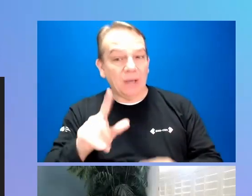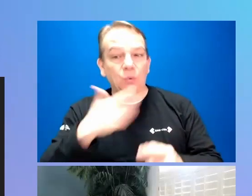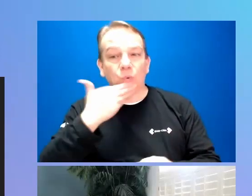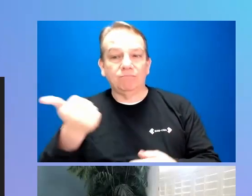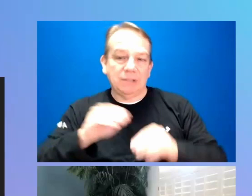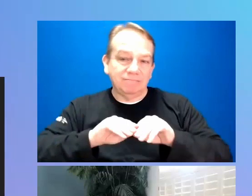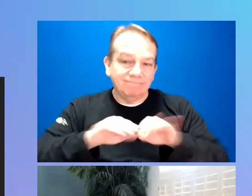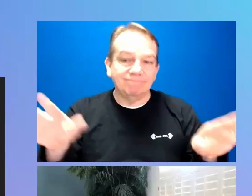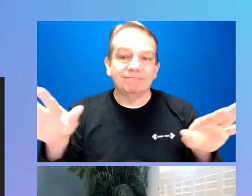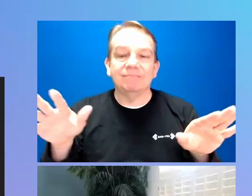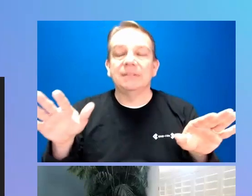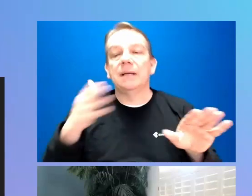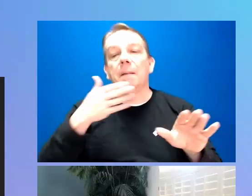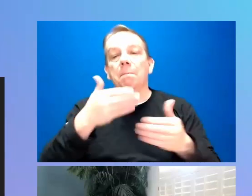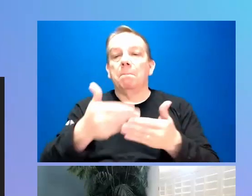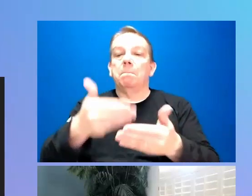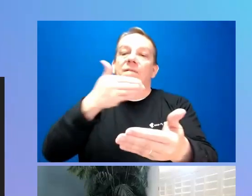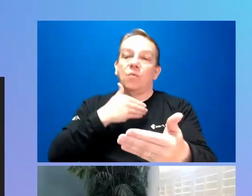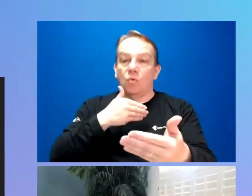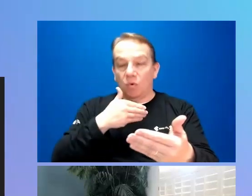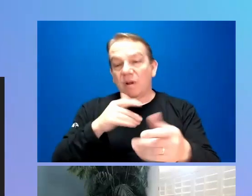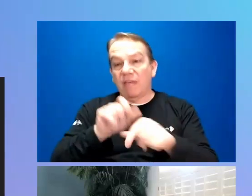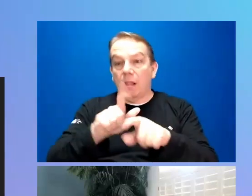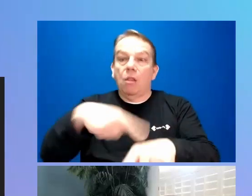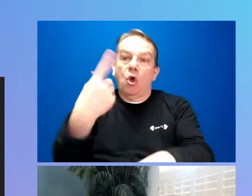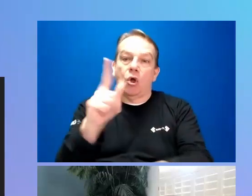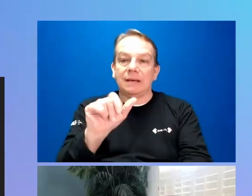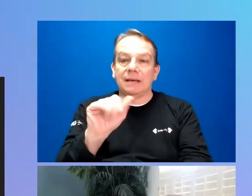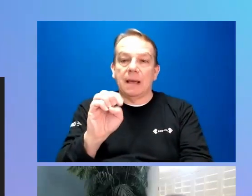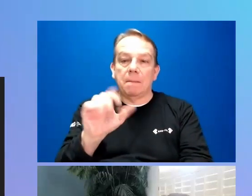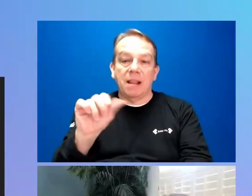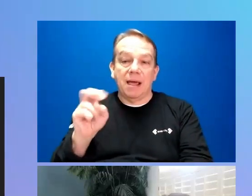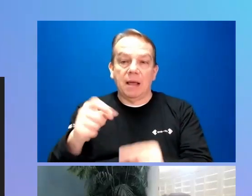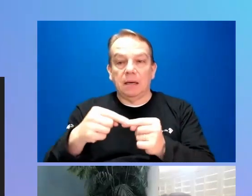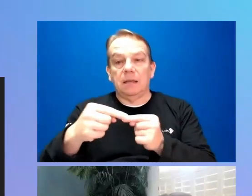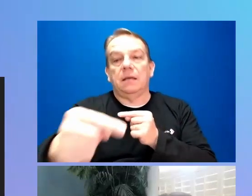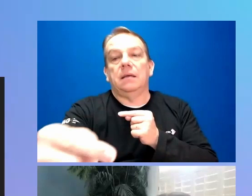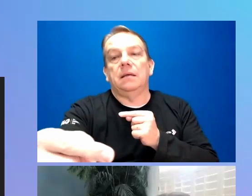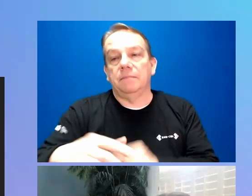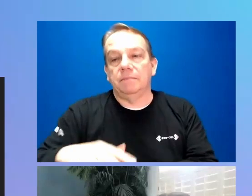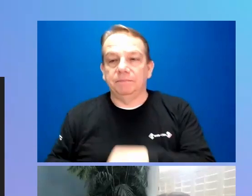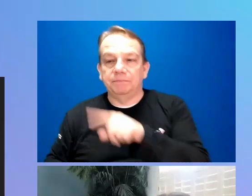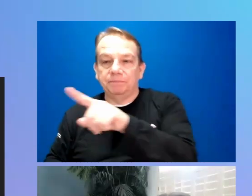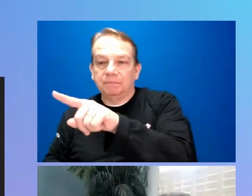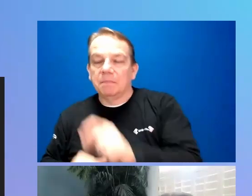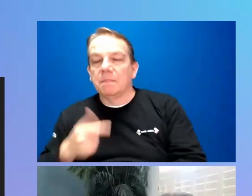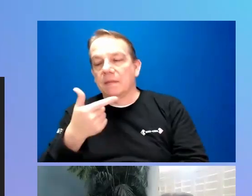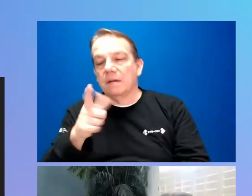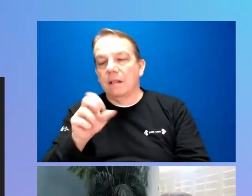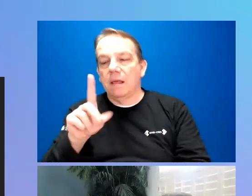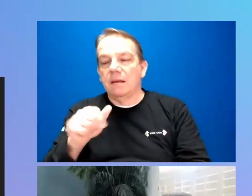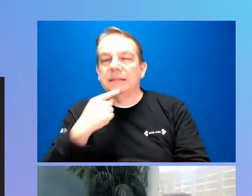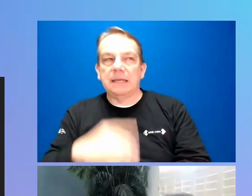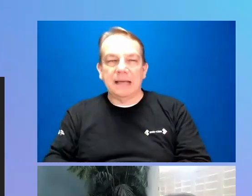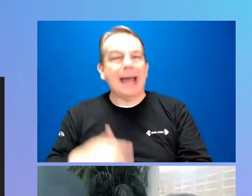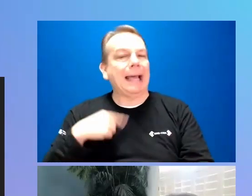before that very potentially very long timeline. I hear you, and I think you're one of